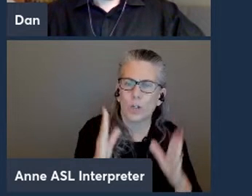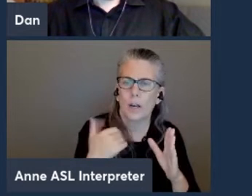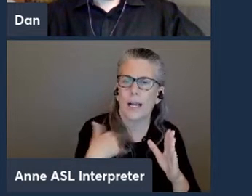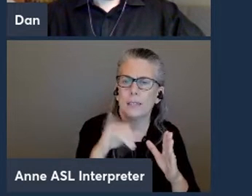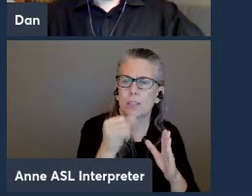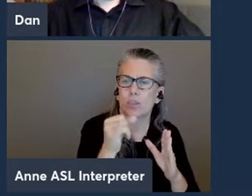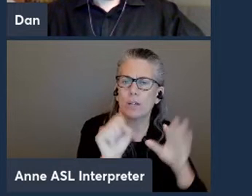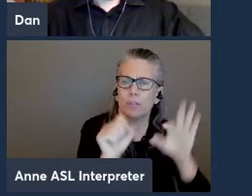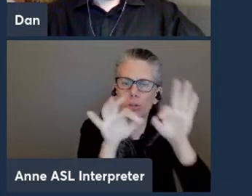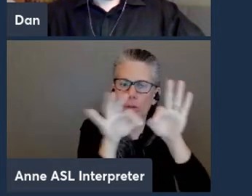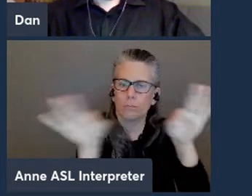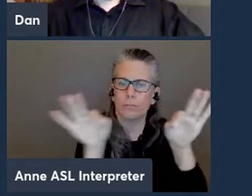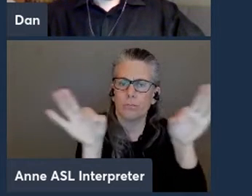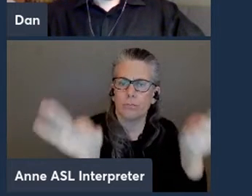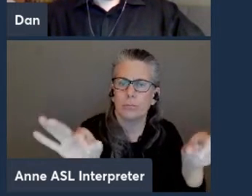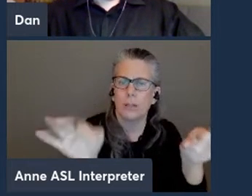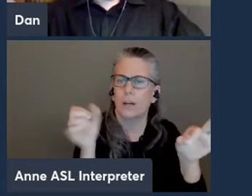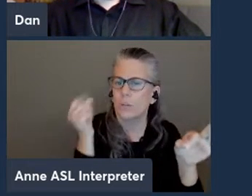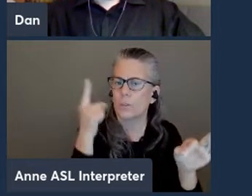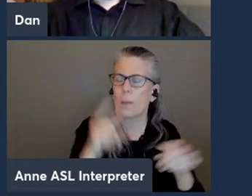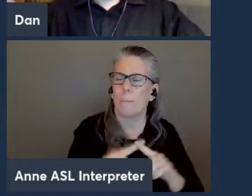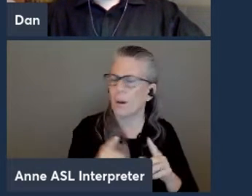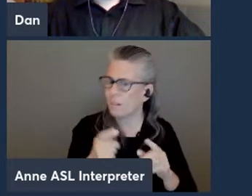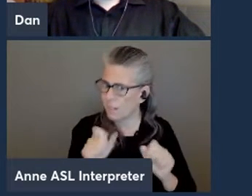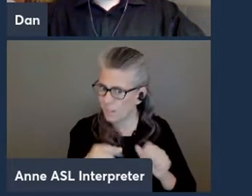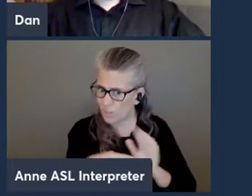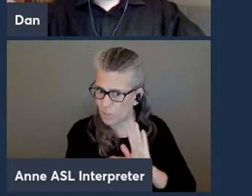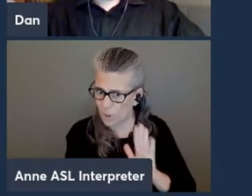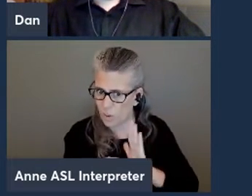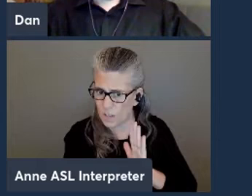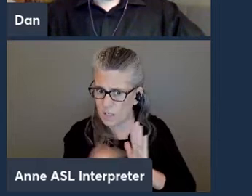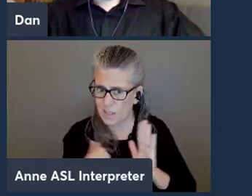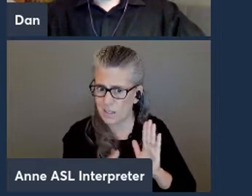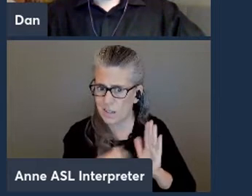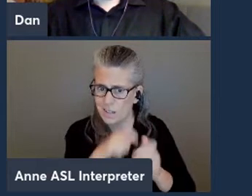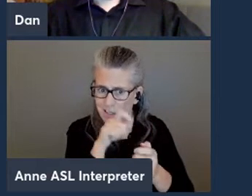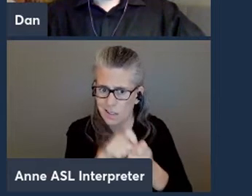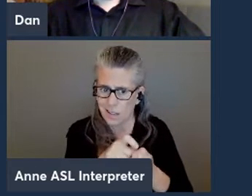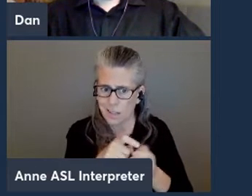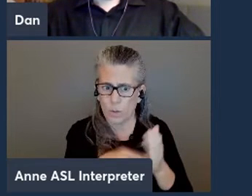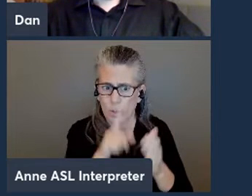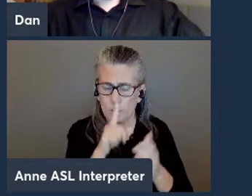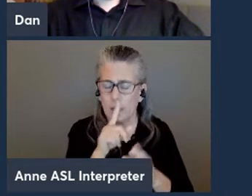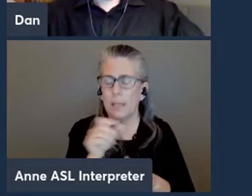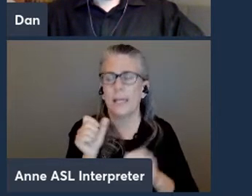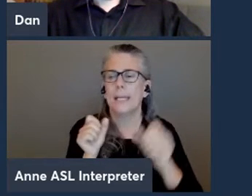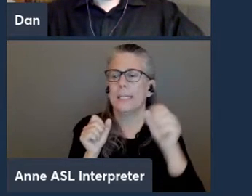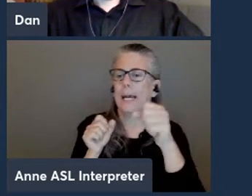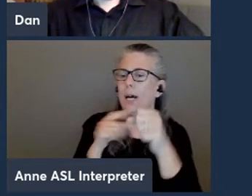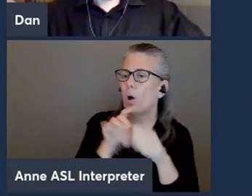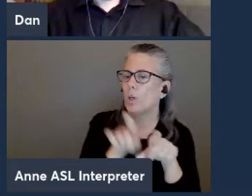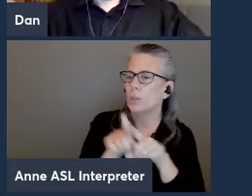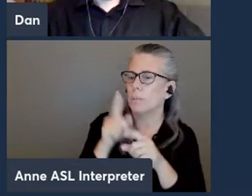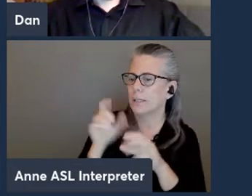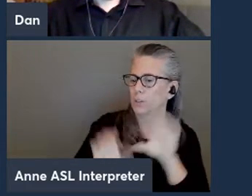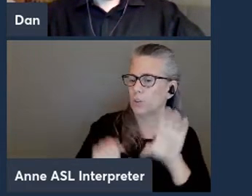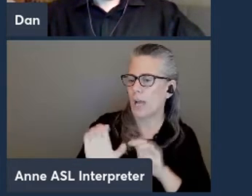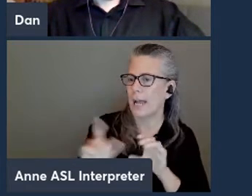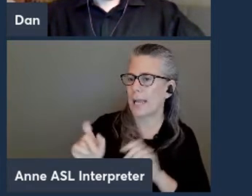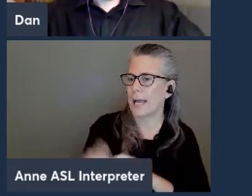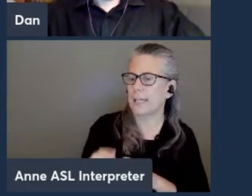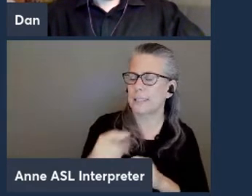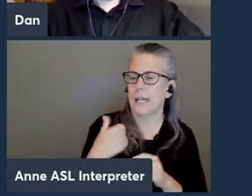us this snippet so we can kind of see how it looks like? Yeah, that would be nice because we also had that question in the chat around that, if it uses something like an agent